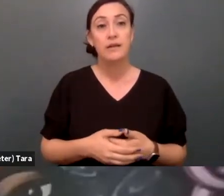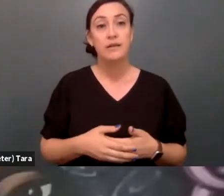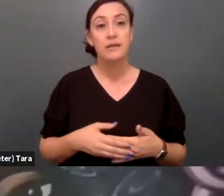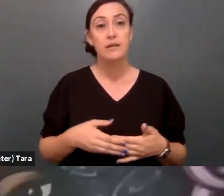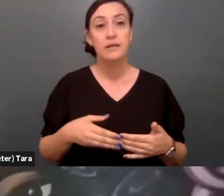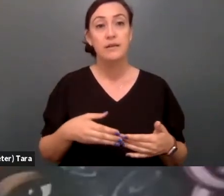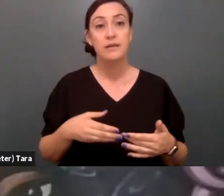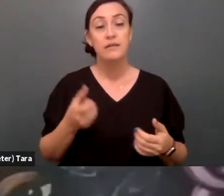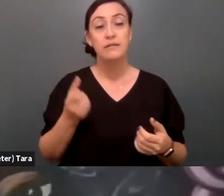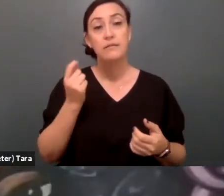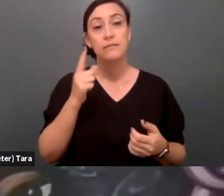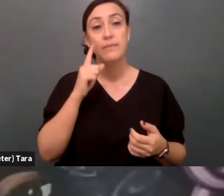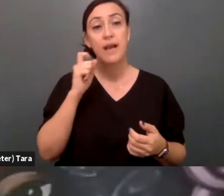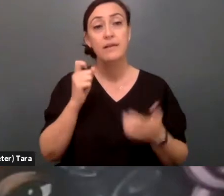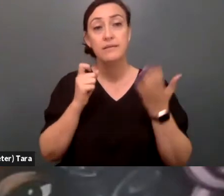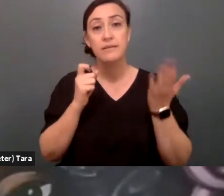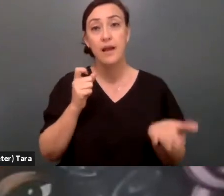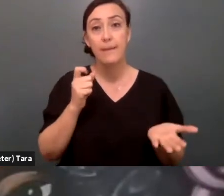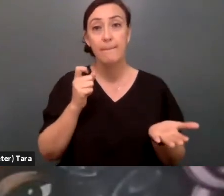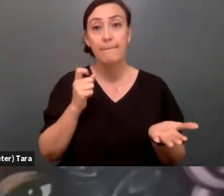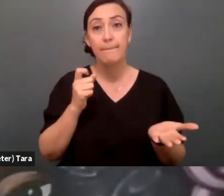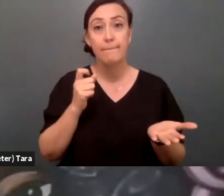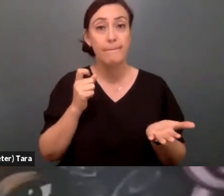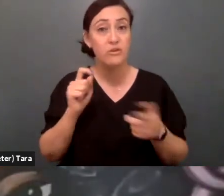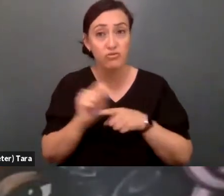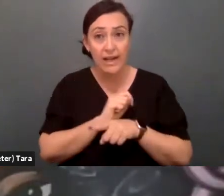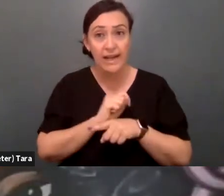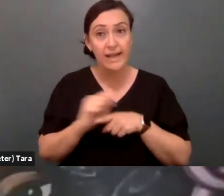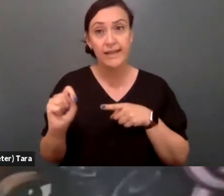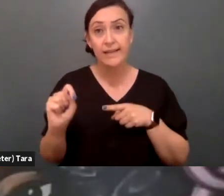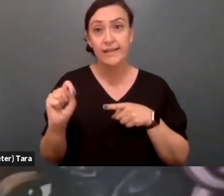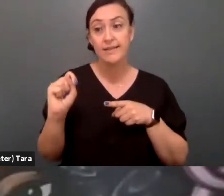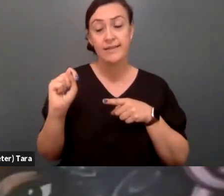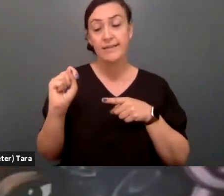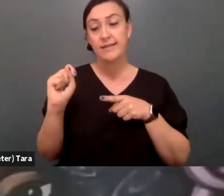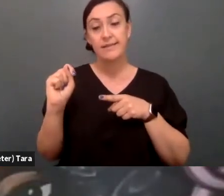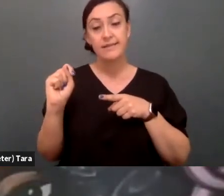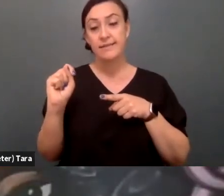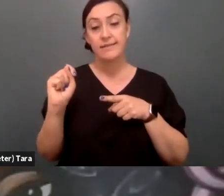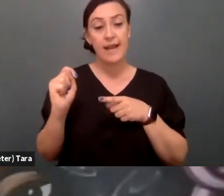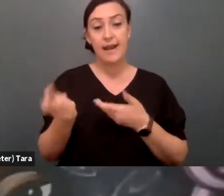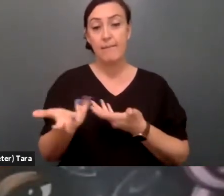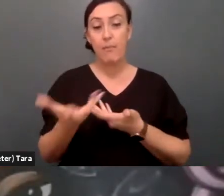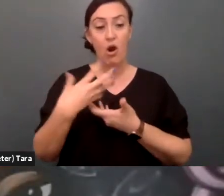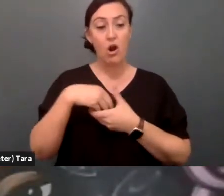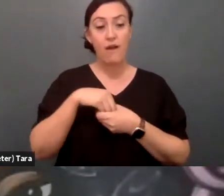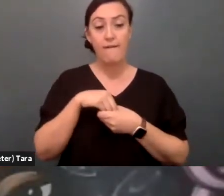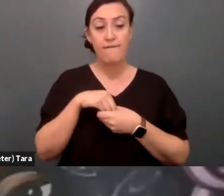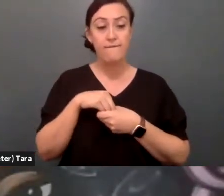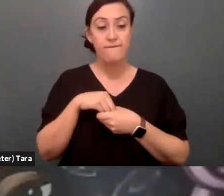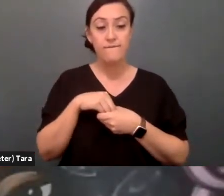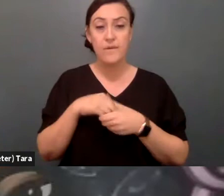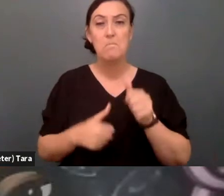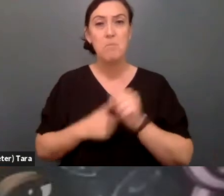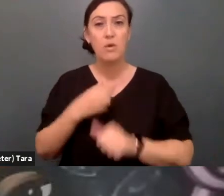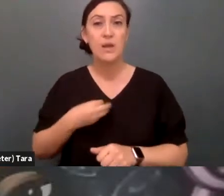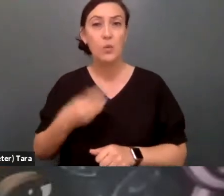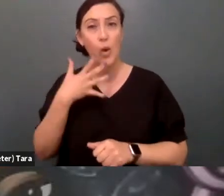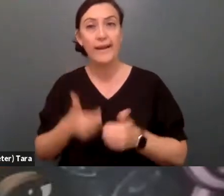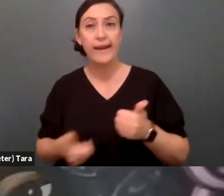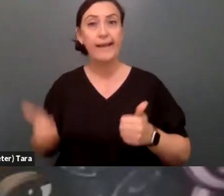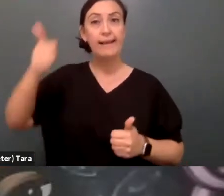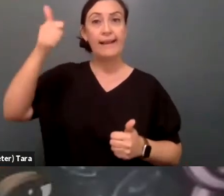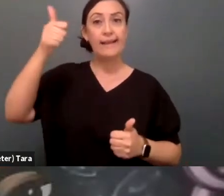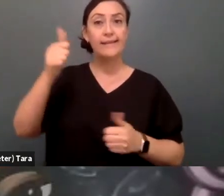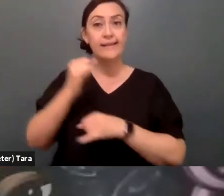Having been trained and, a part of, predominantly white elite institutions